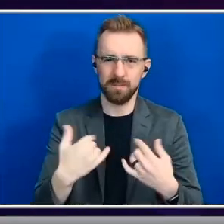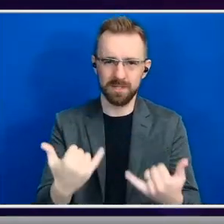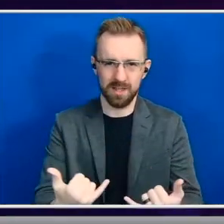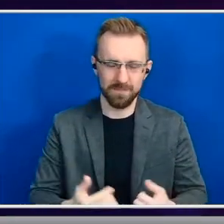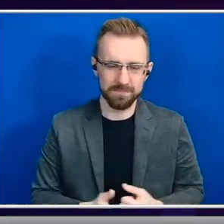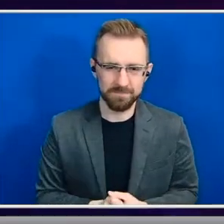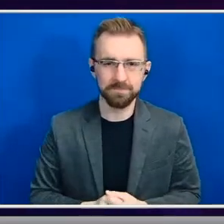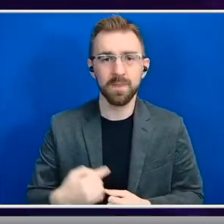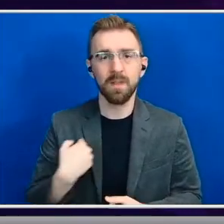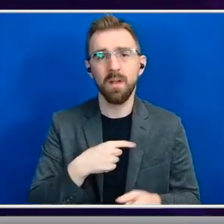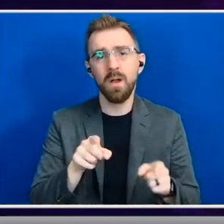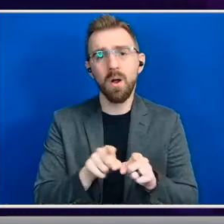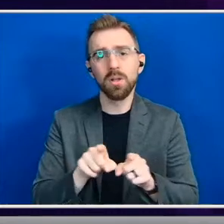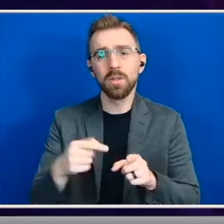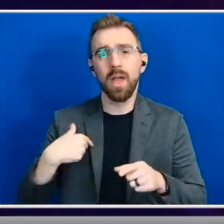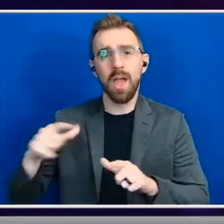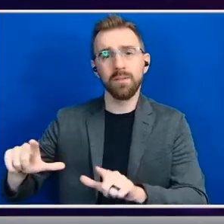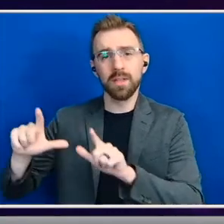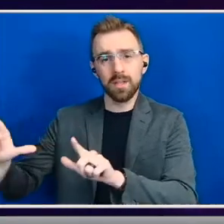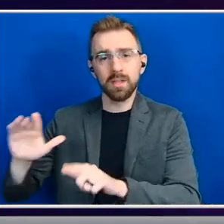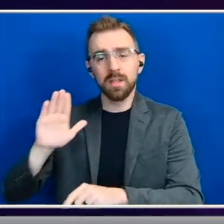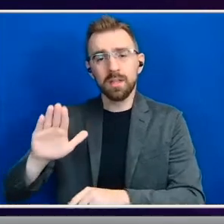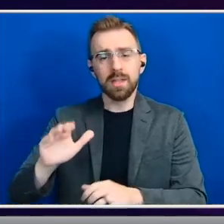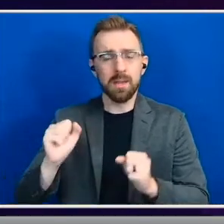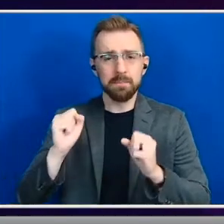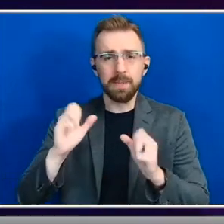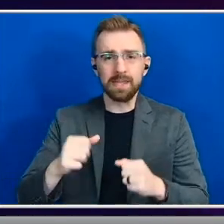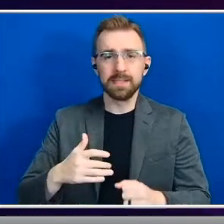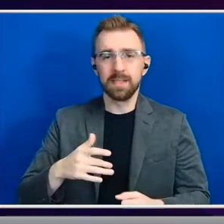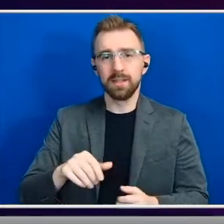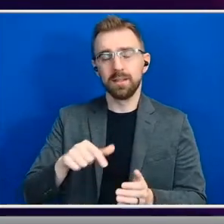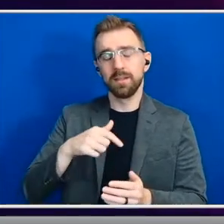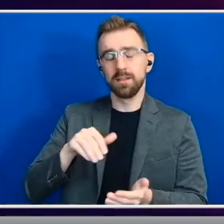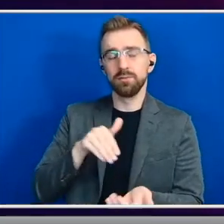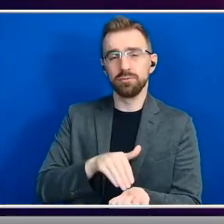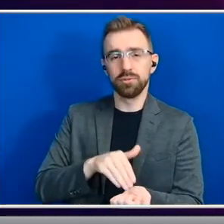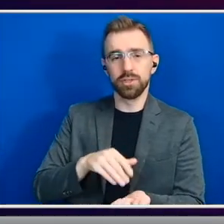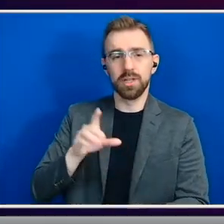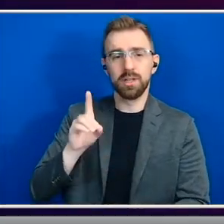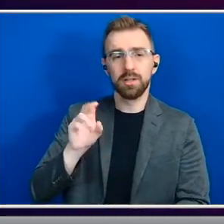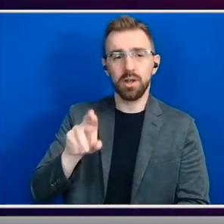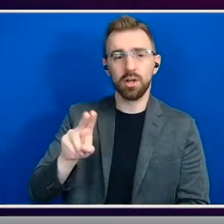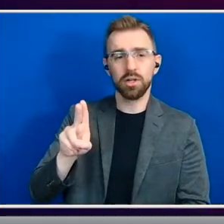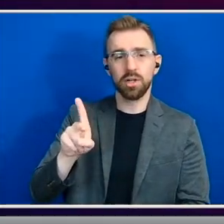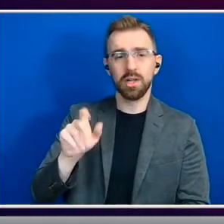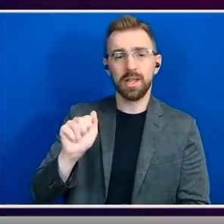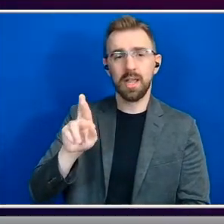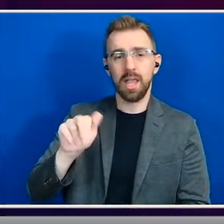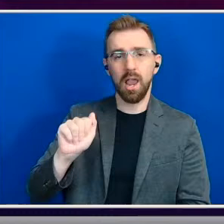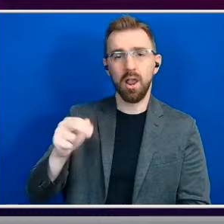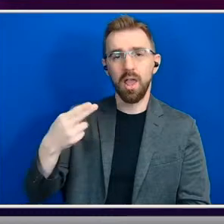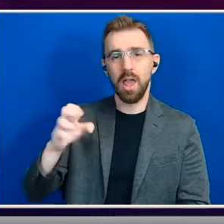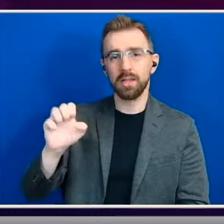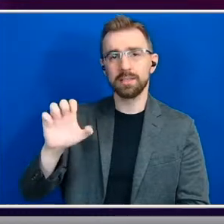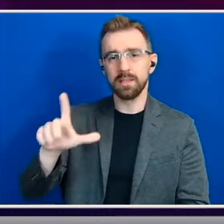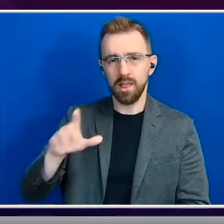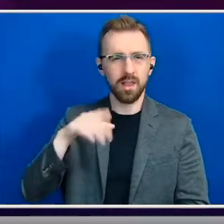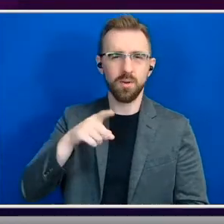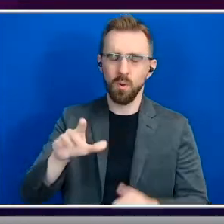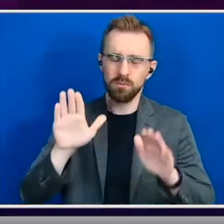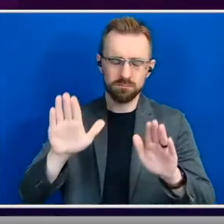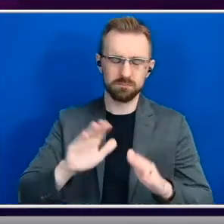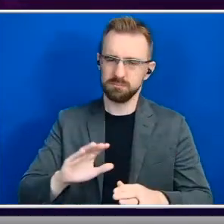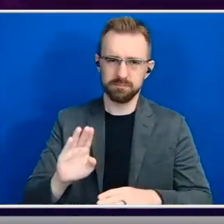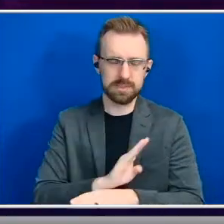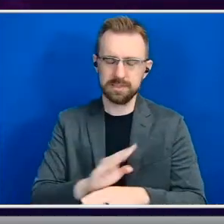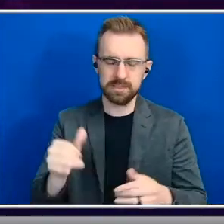joined by Steve's amazing vascular surgeon, Dr. Kara Hessel. Thank you for making time. We know you're incredibly busy. And we have